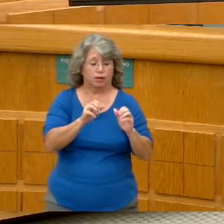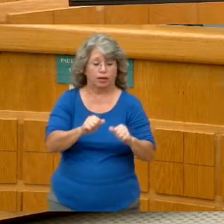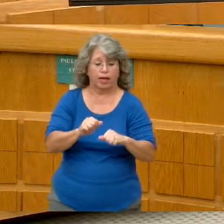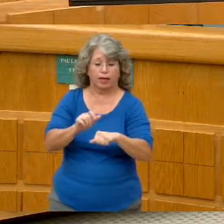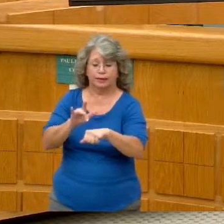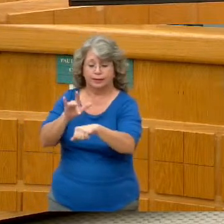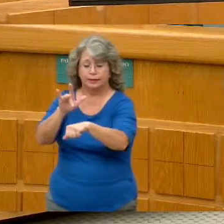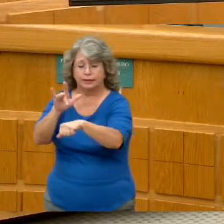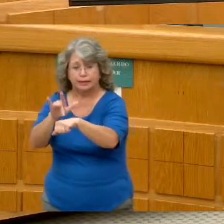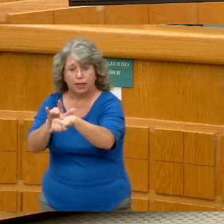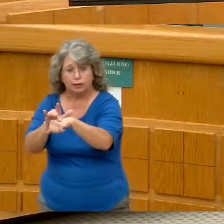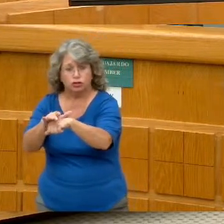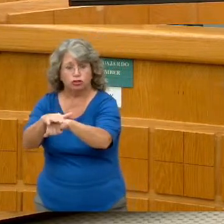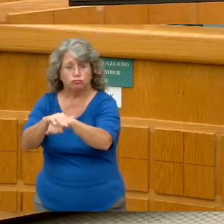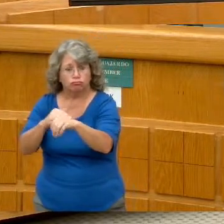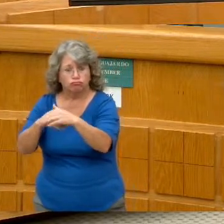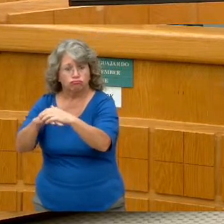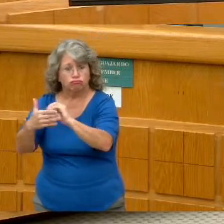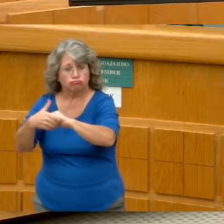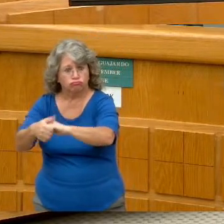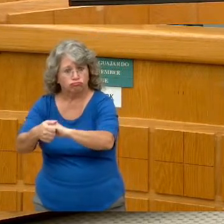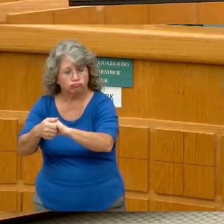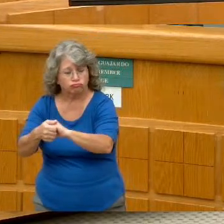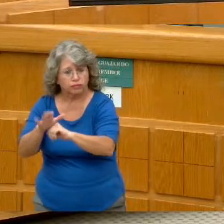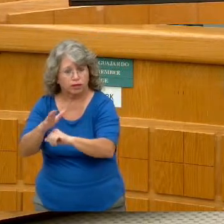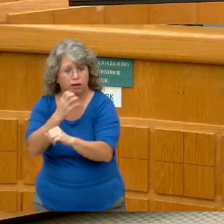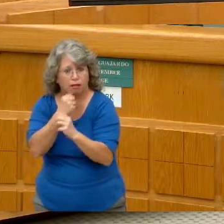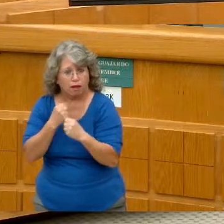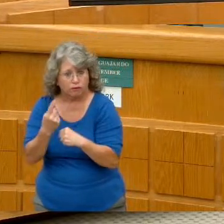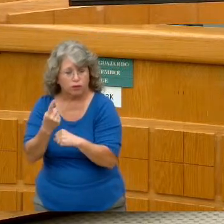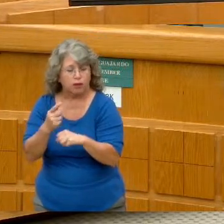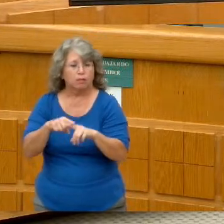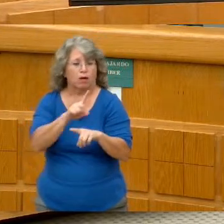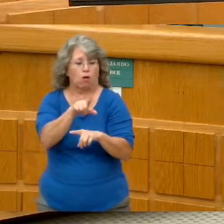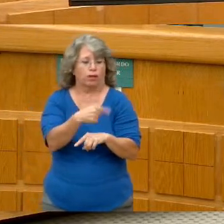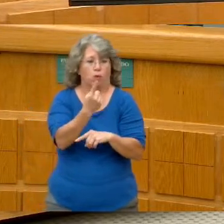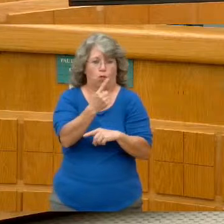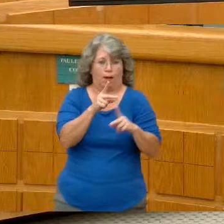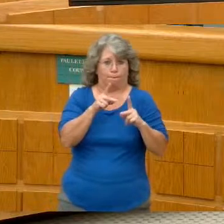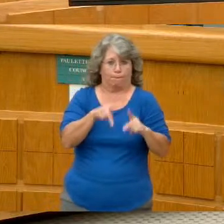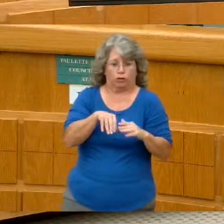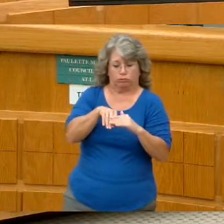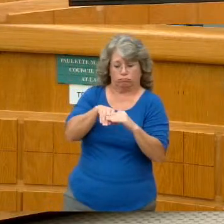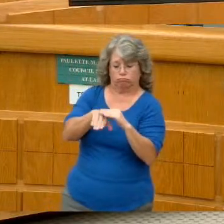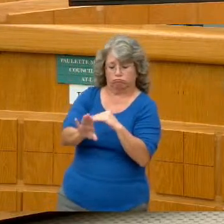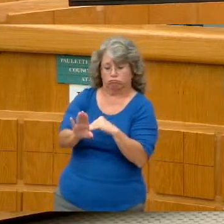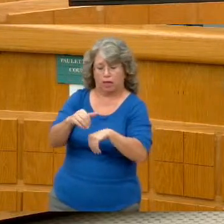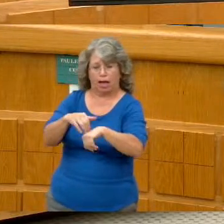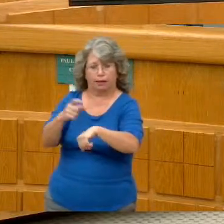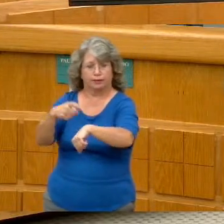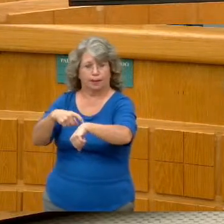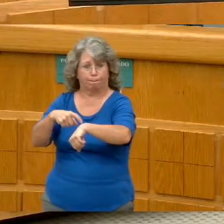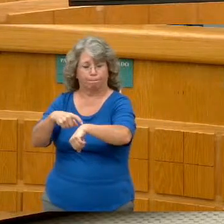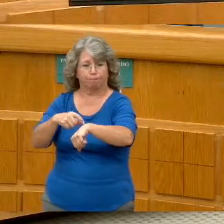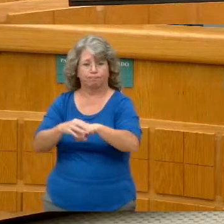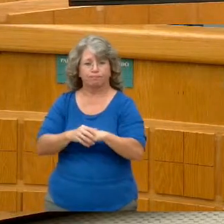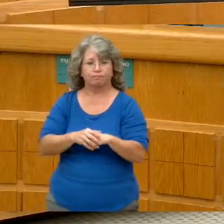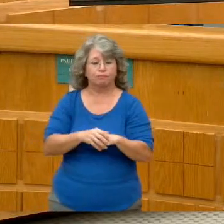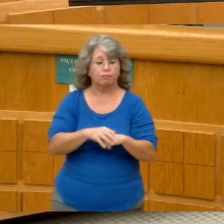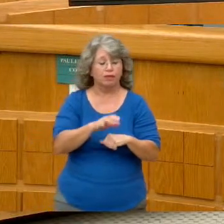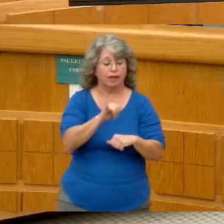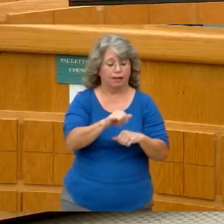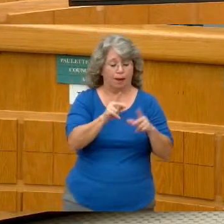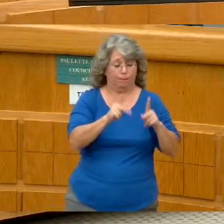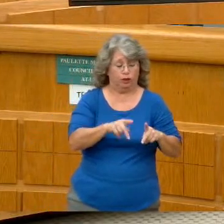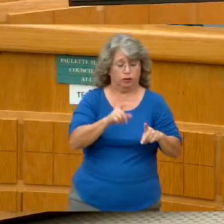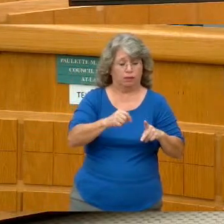only 1 caregiver will be allowed in at a time. The caregiver must wear appropriately donned PPE